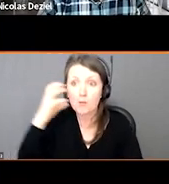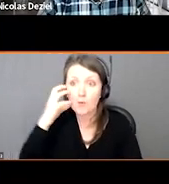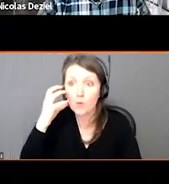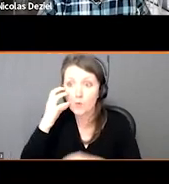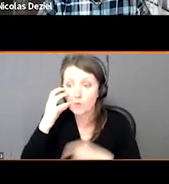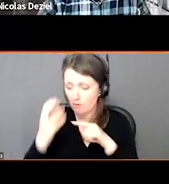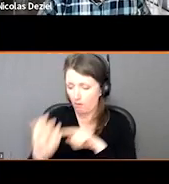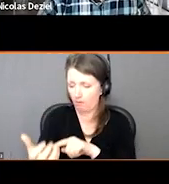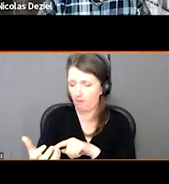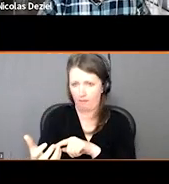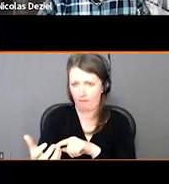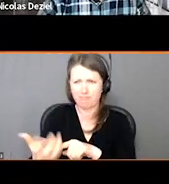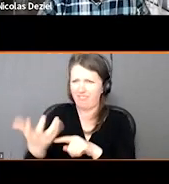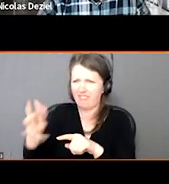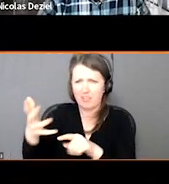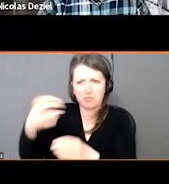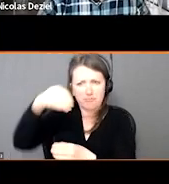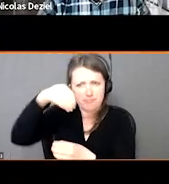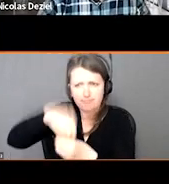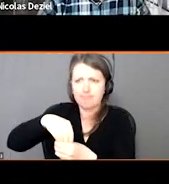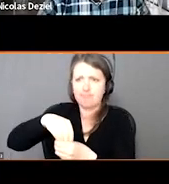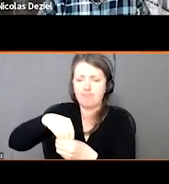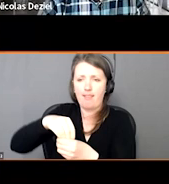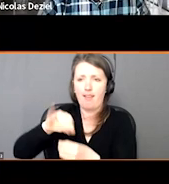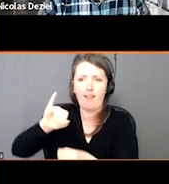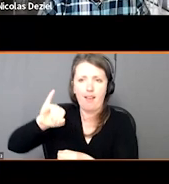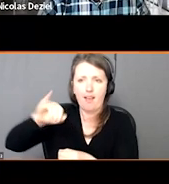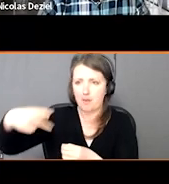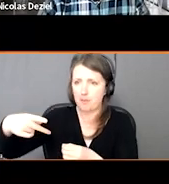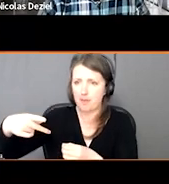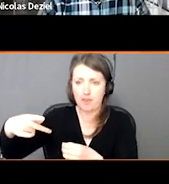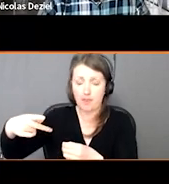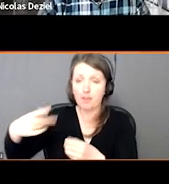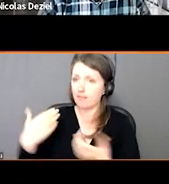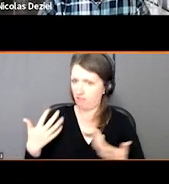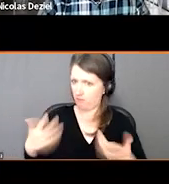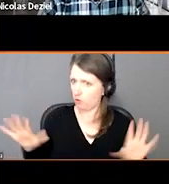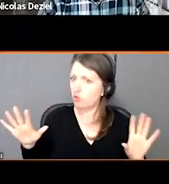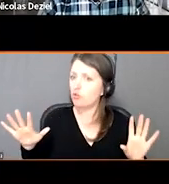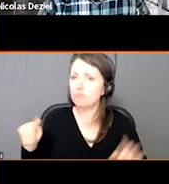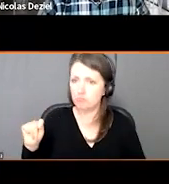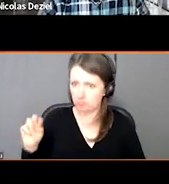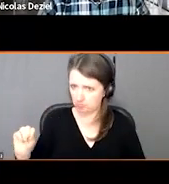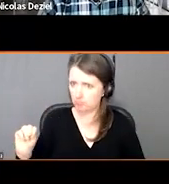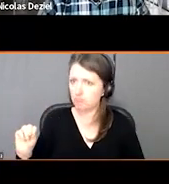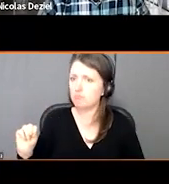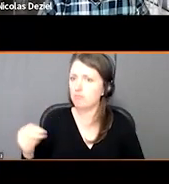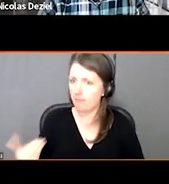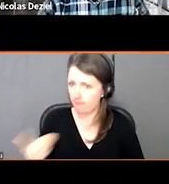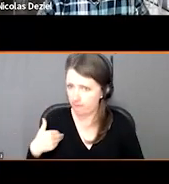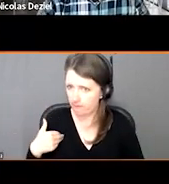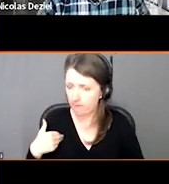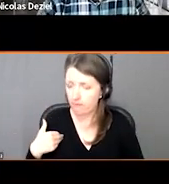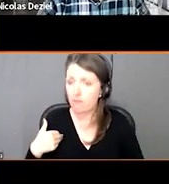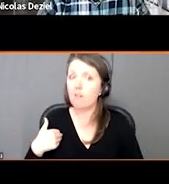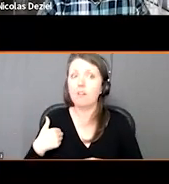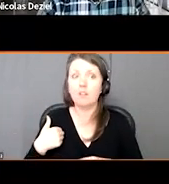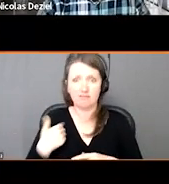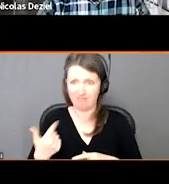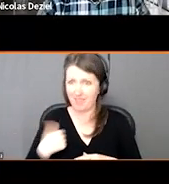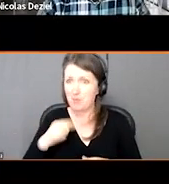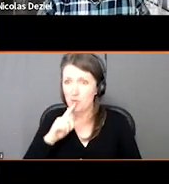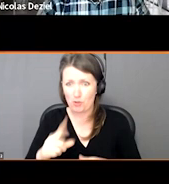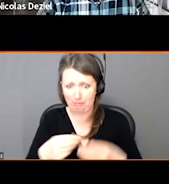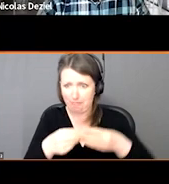of IP incorporated into it. It has certainly a trademark, most likely has one or many patents, as well